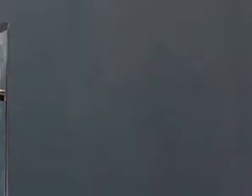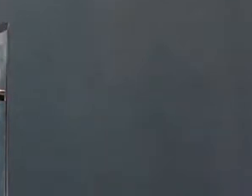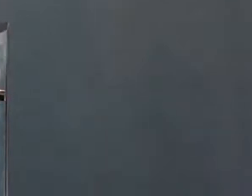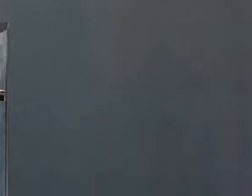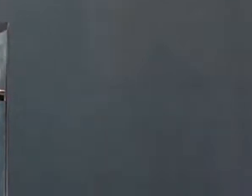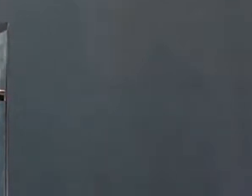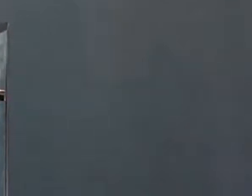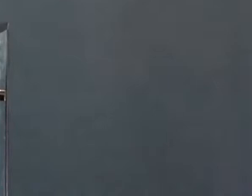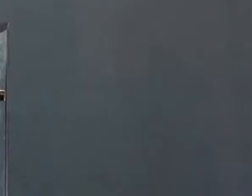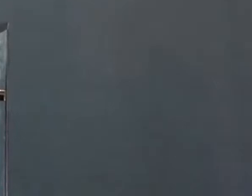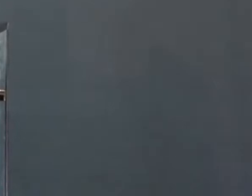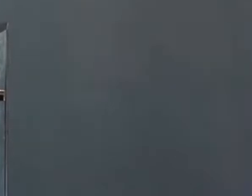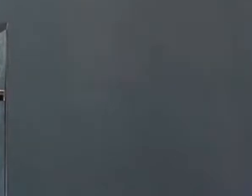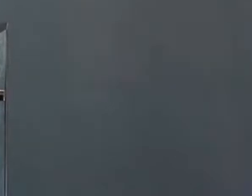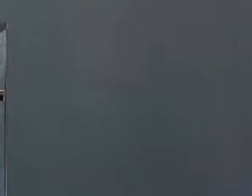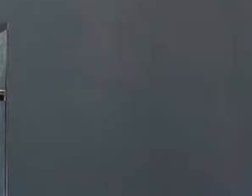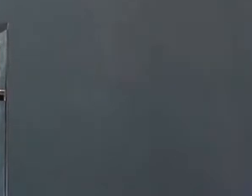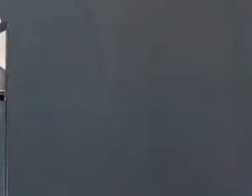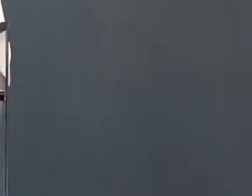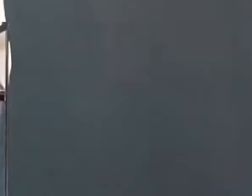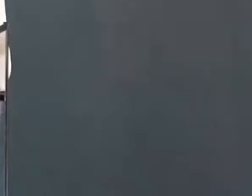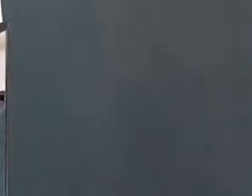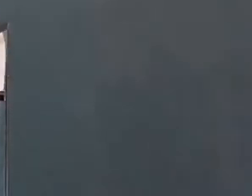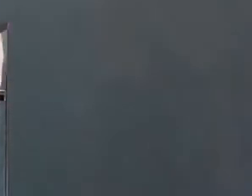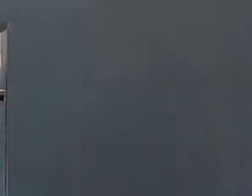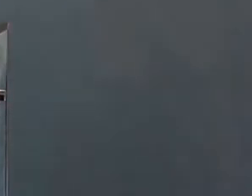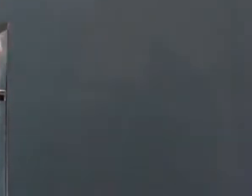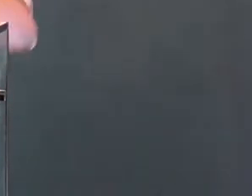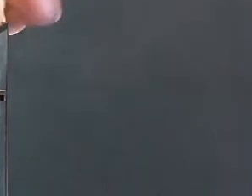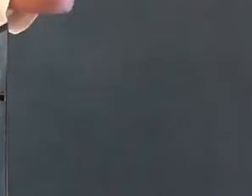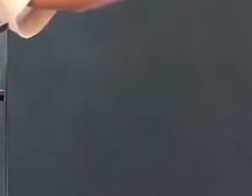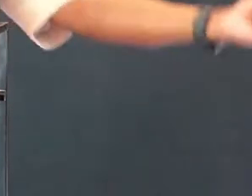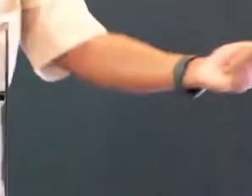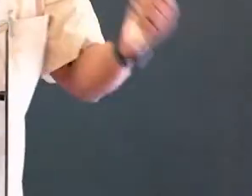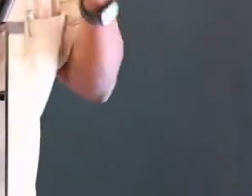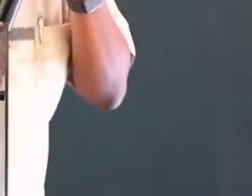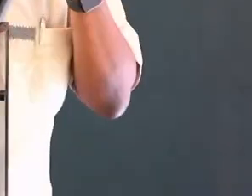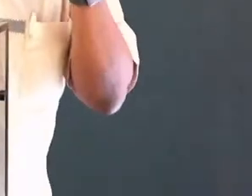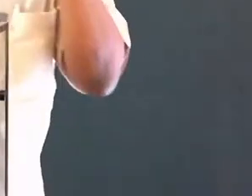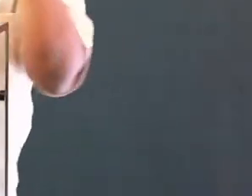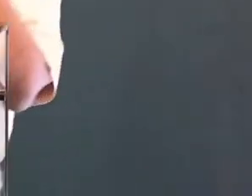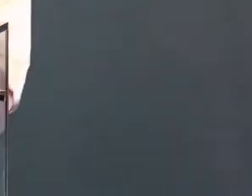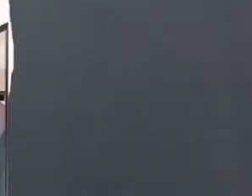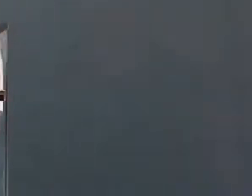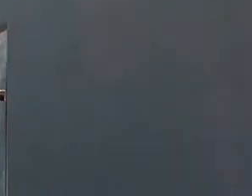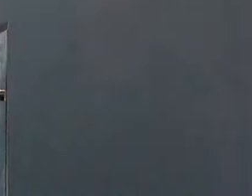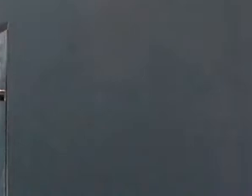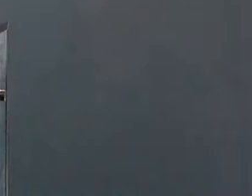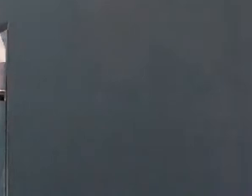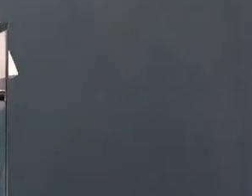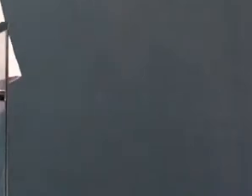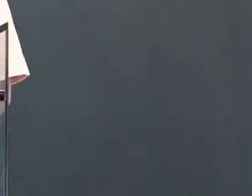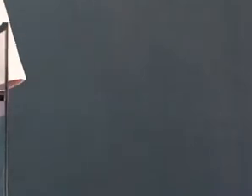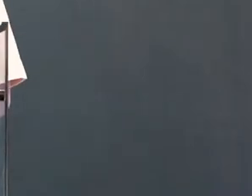holders of the Fiscus, and that's the National Treasury. Nonetheless, we are nice people. will share the report with them and debate later.